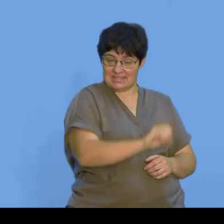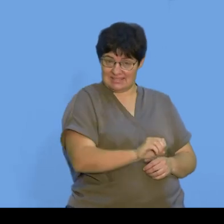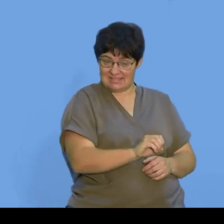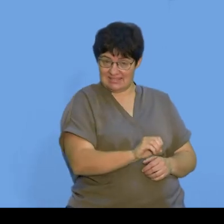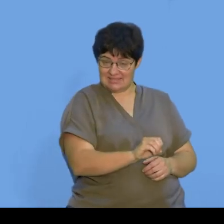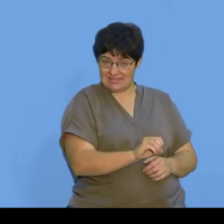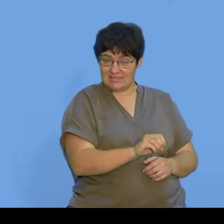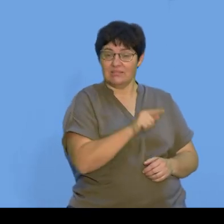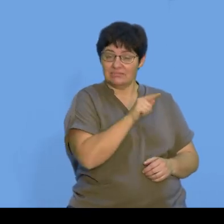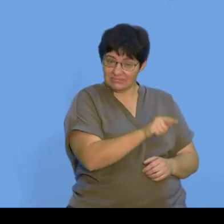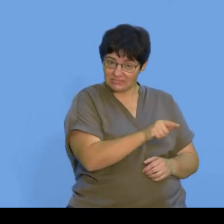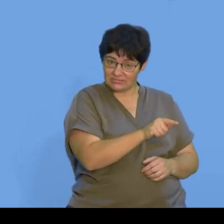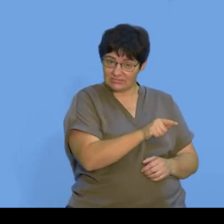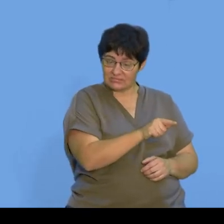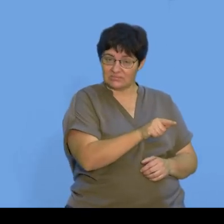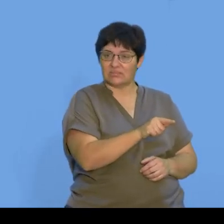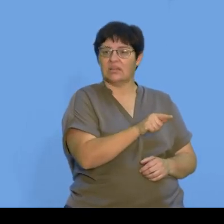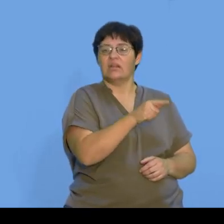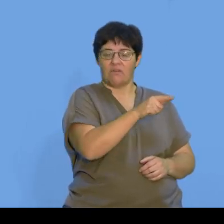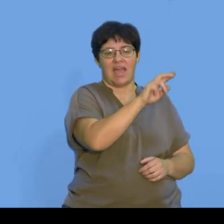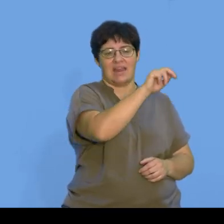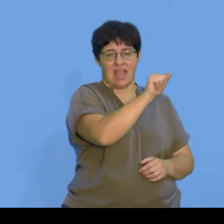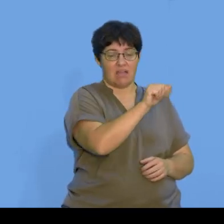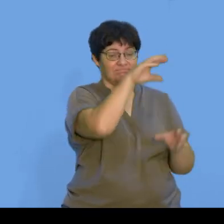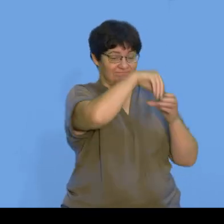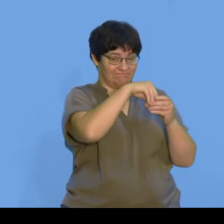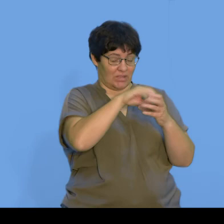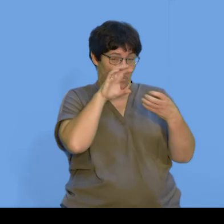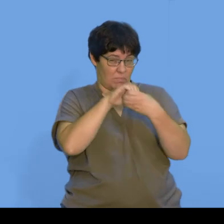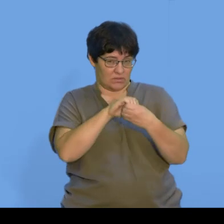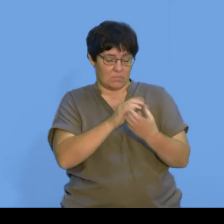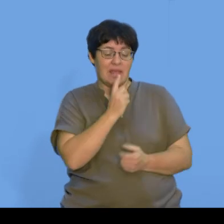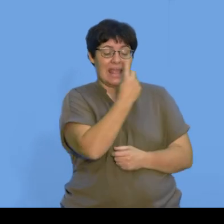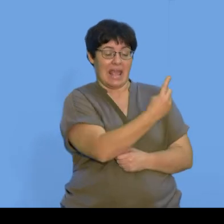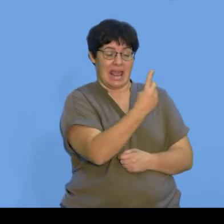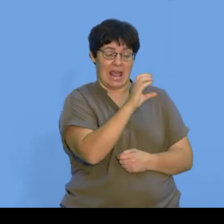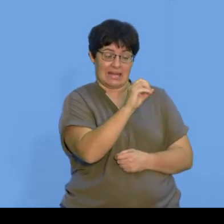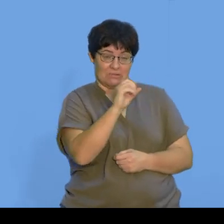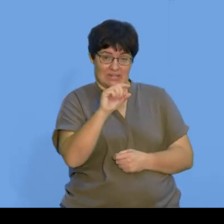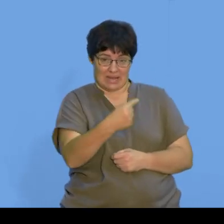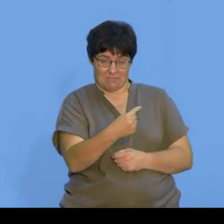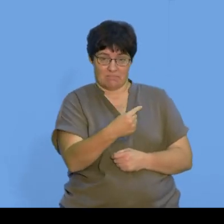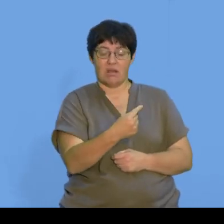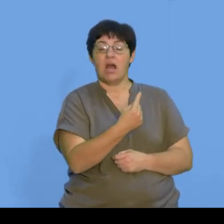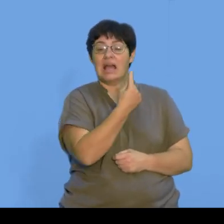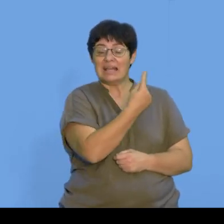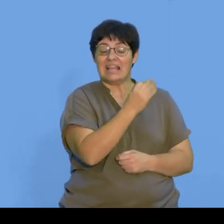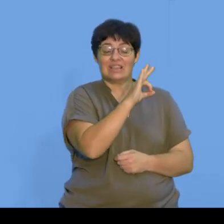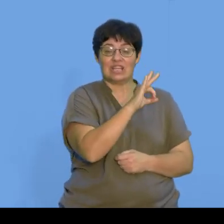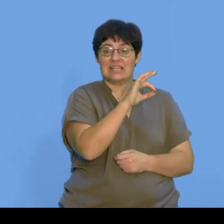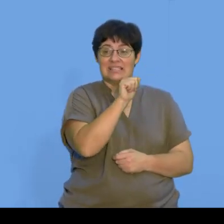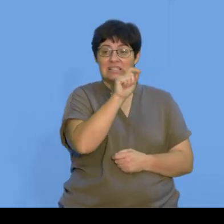36.5% is the percentage composition of sodium in the compound, it means for every 100 gram sample,